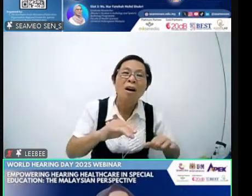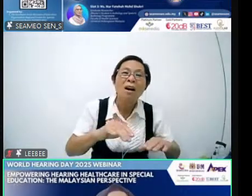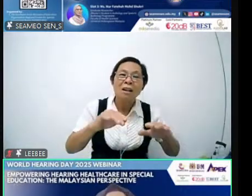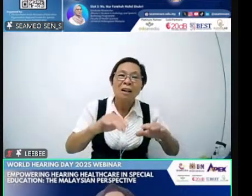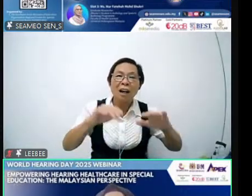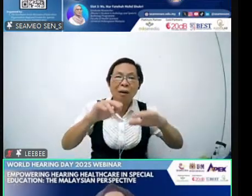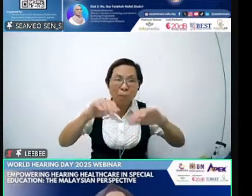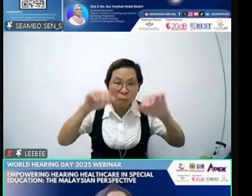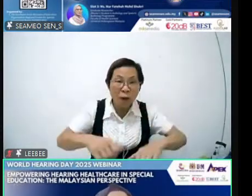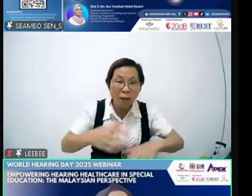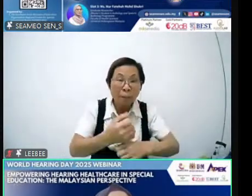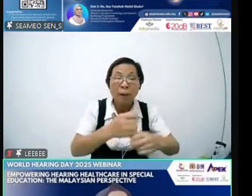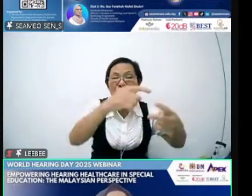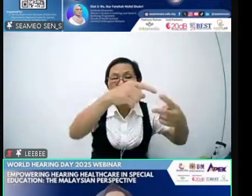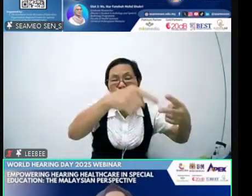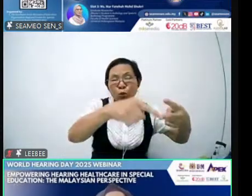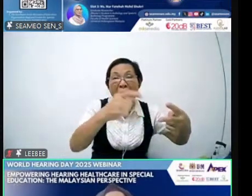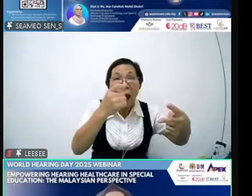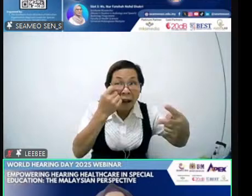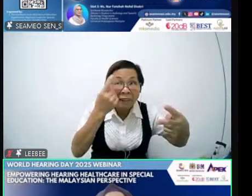areas, understandability,